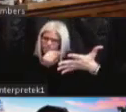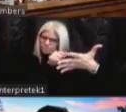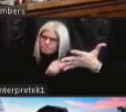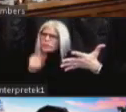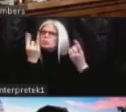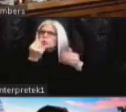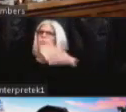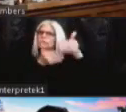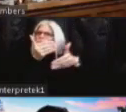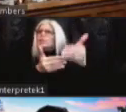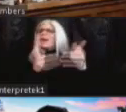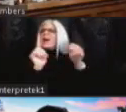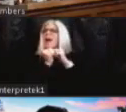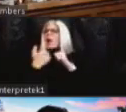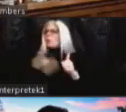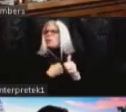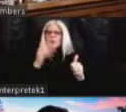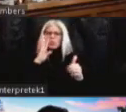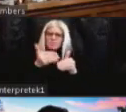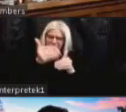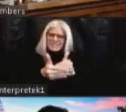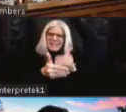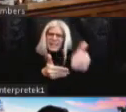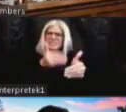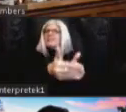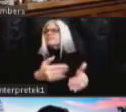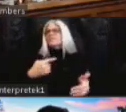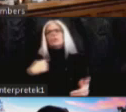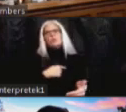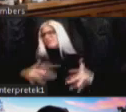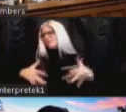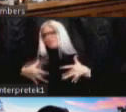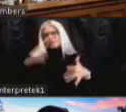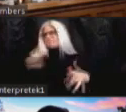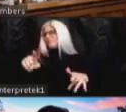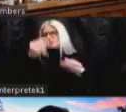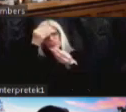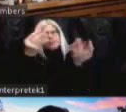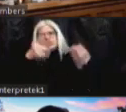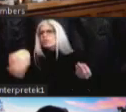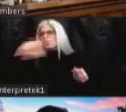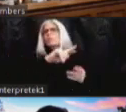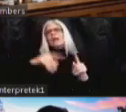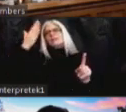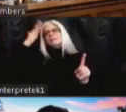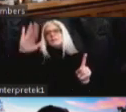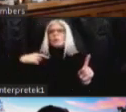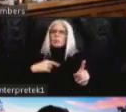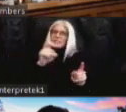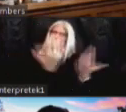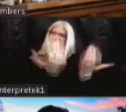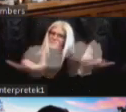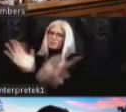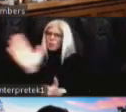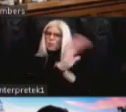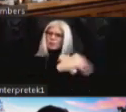by which how we're going to do that. So we'll be happy to keep you updated, but I know for sure we're definitely going to need that support coming